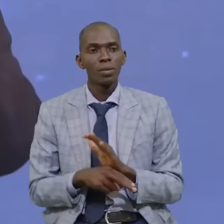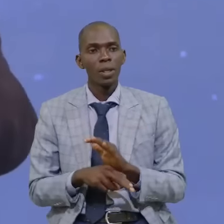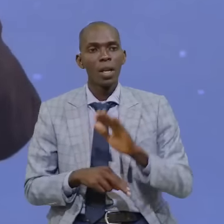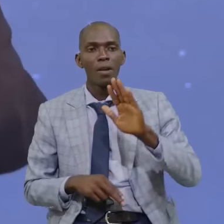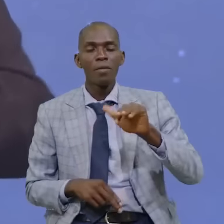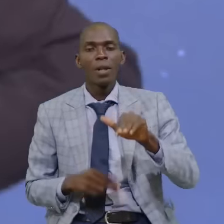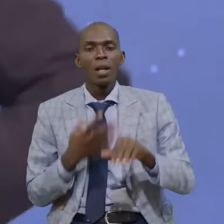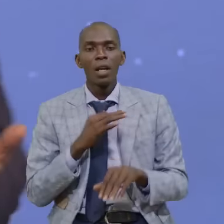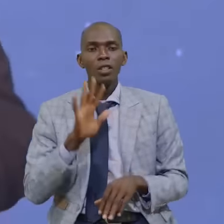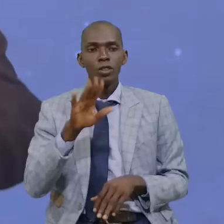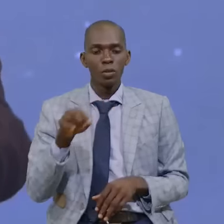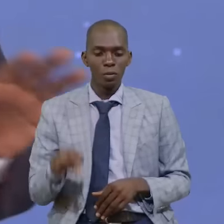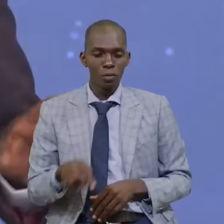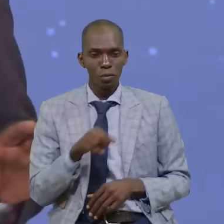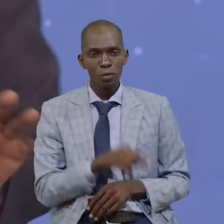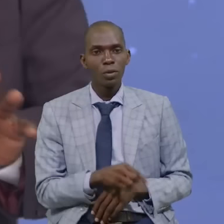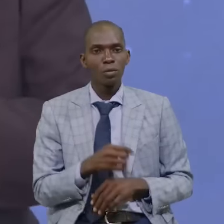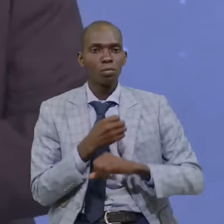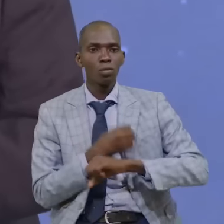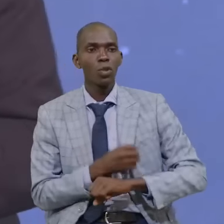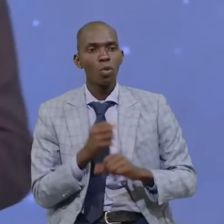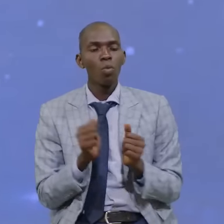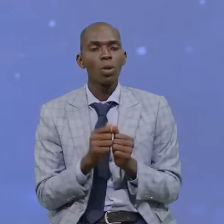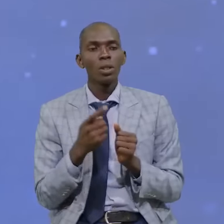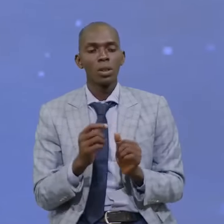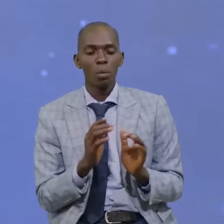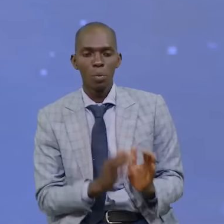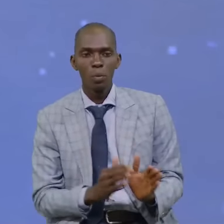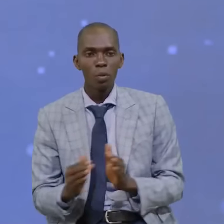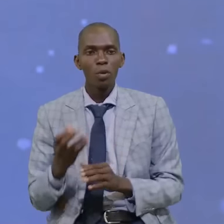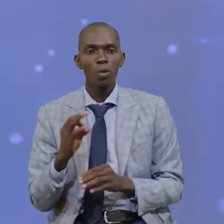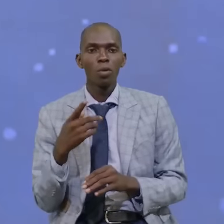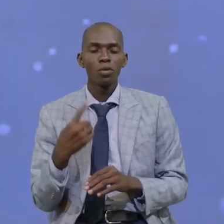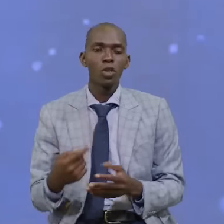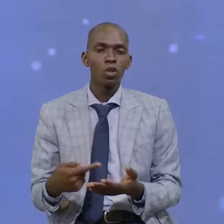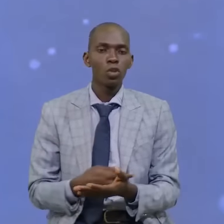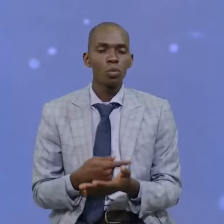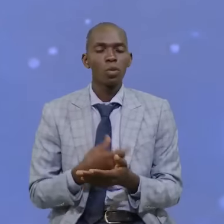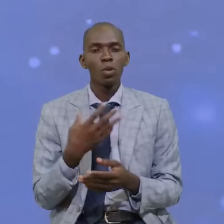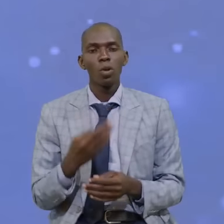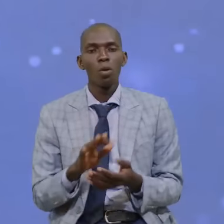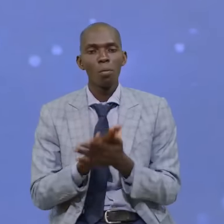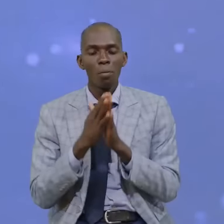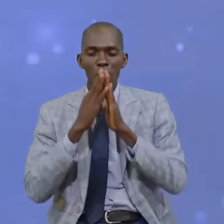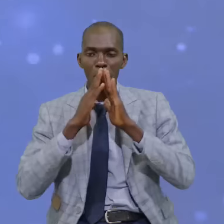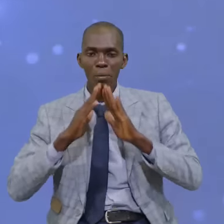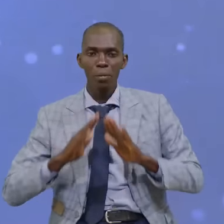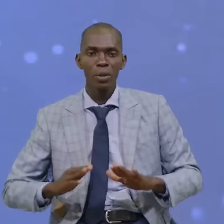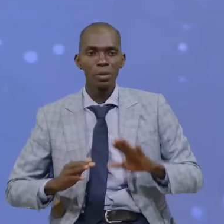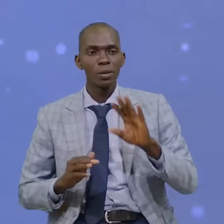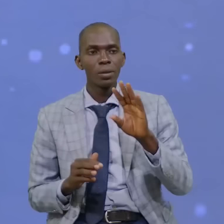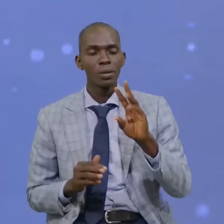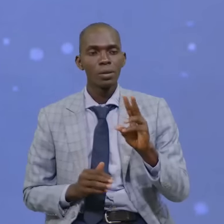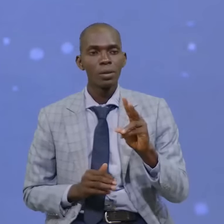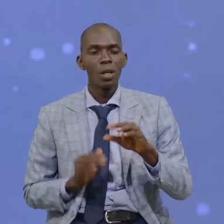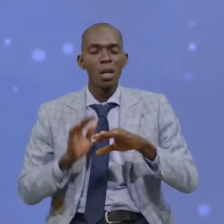feet shod with the preparation of the gospel of peace. Verse 16,